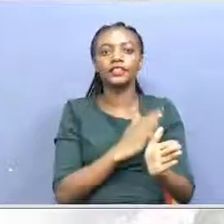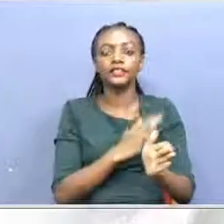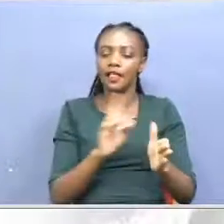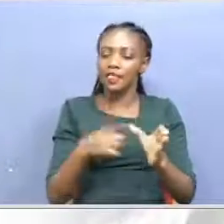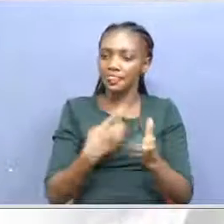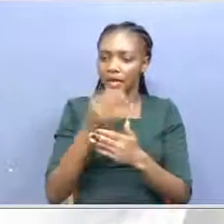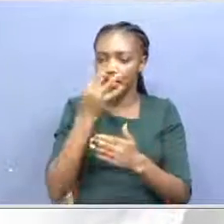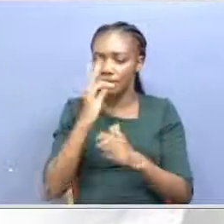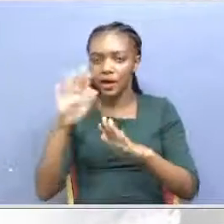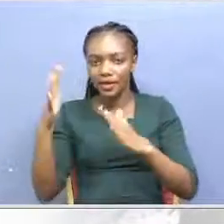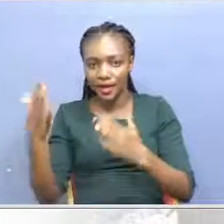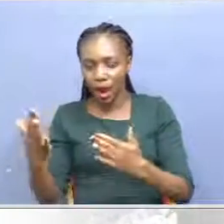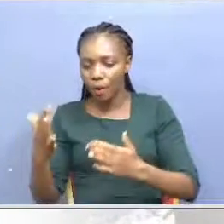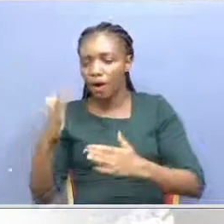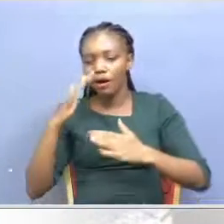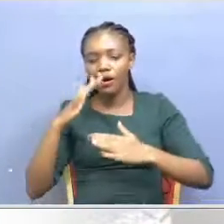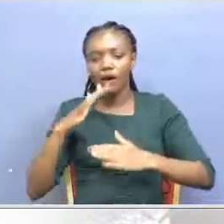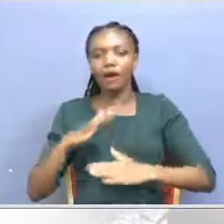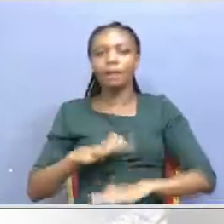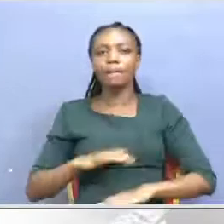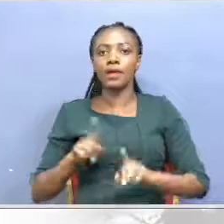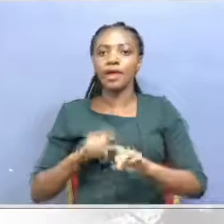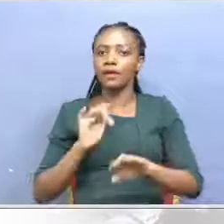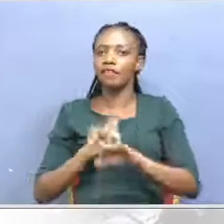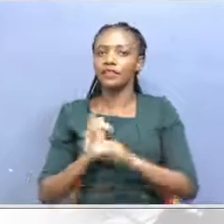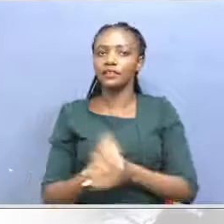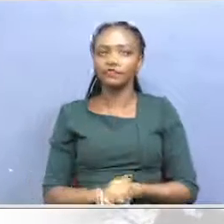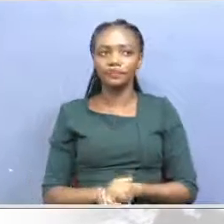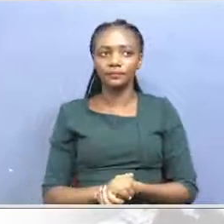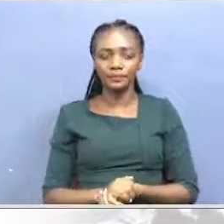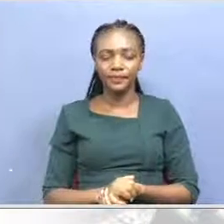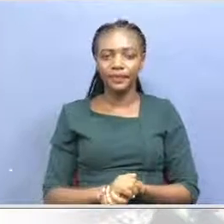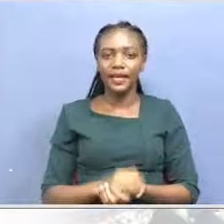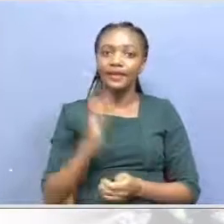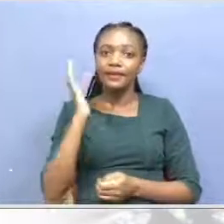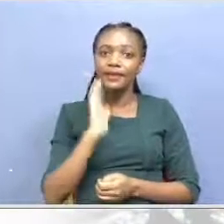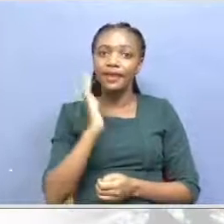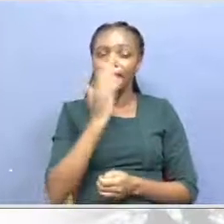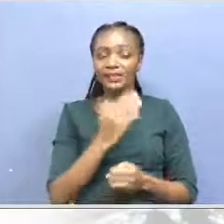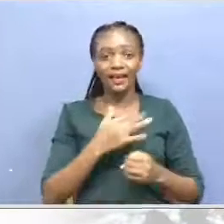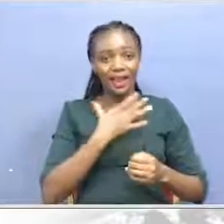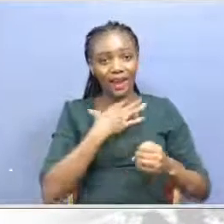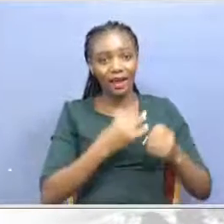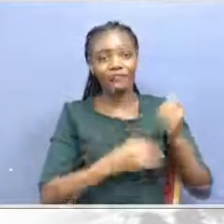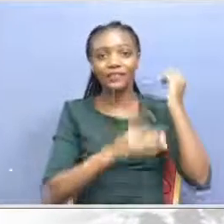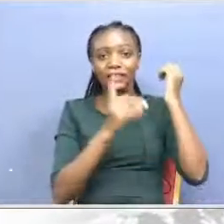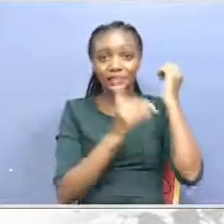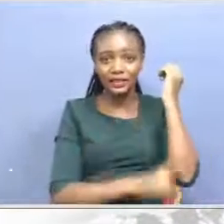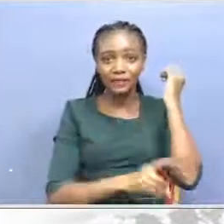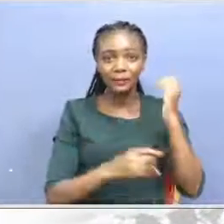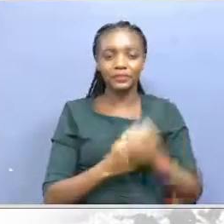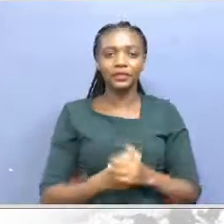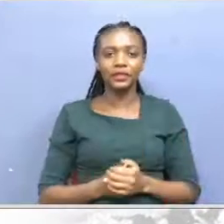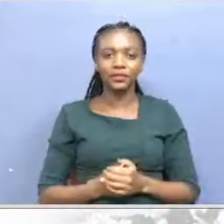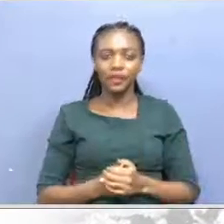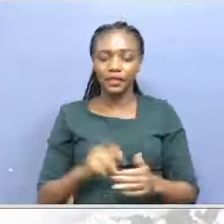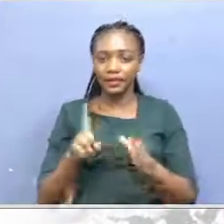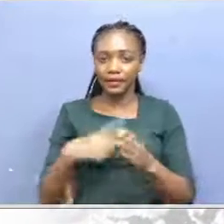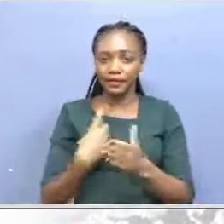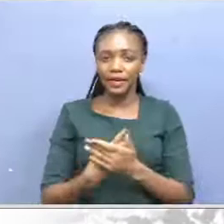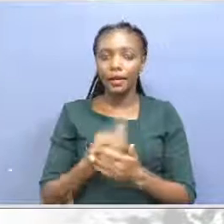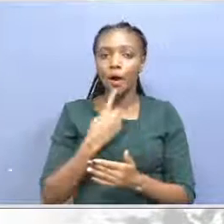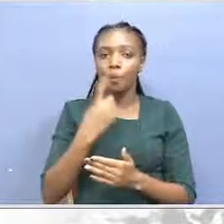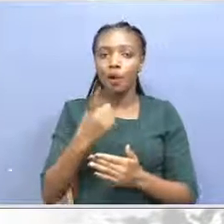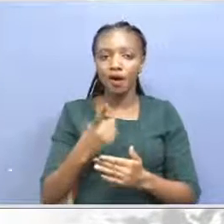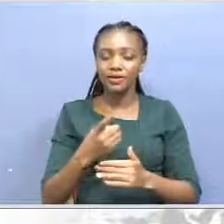calm and effective. Rais Kenyatta alikuwa disciplinarian. Moi alikuwa ni mtu wa